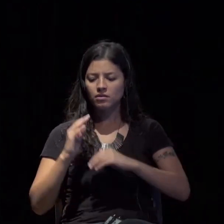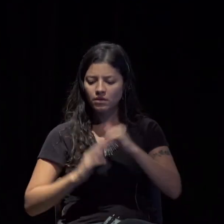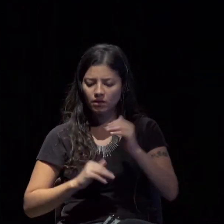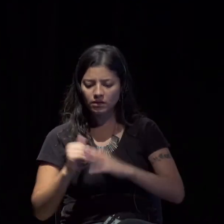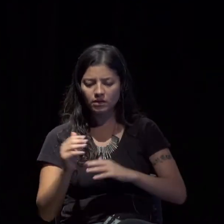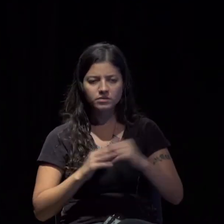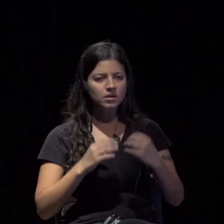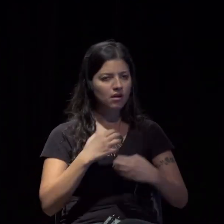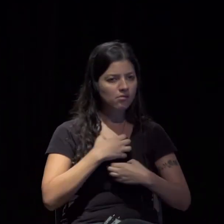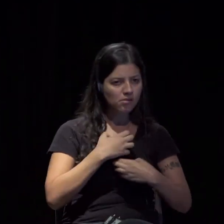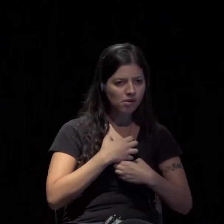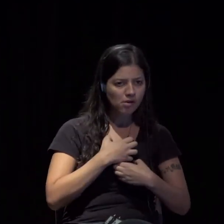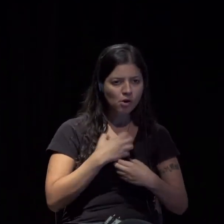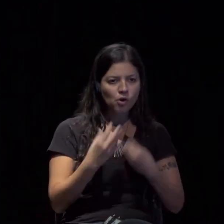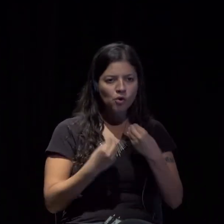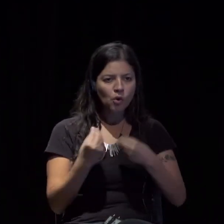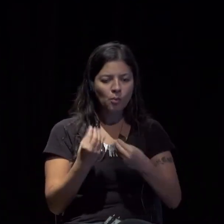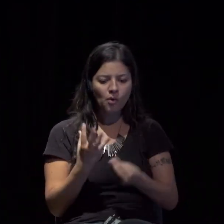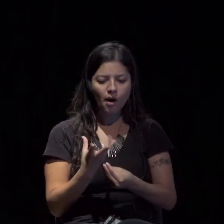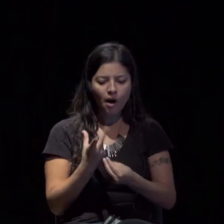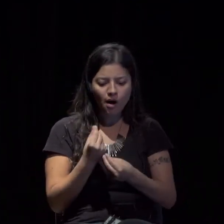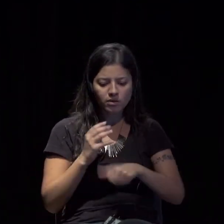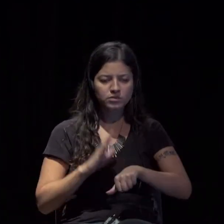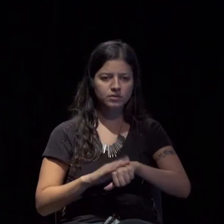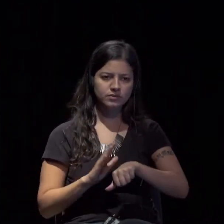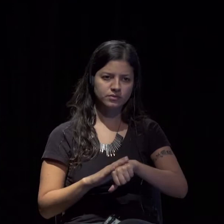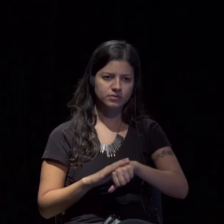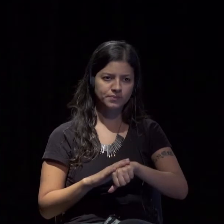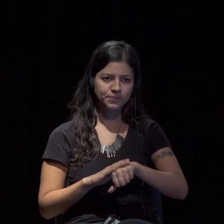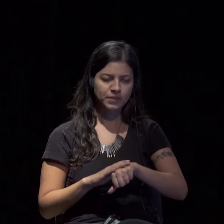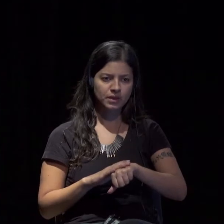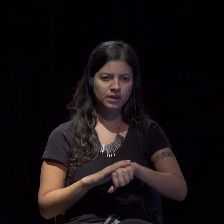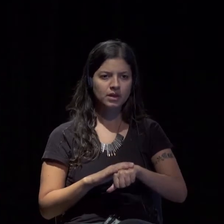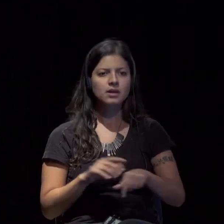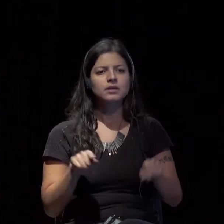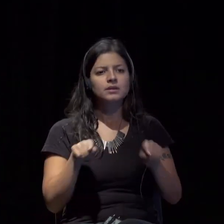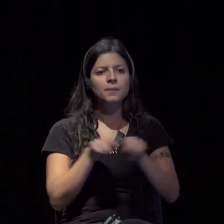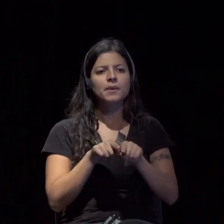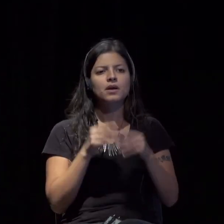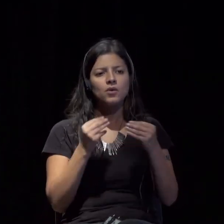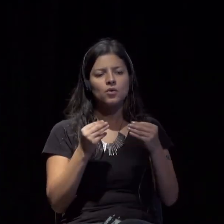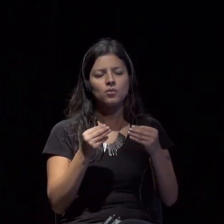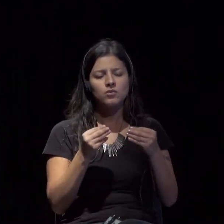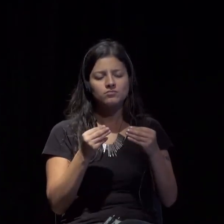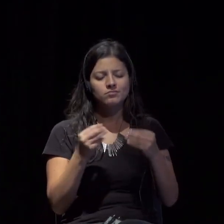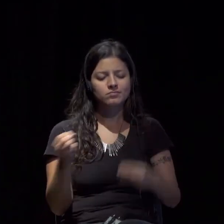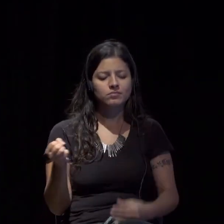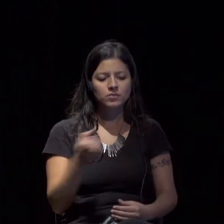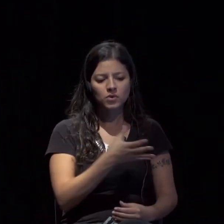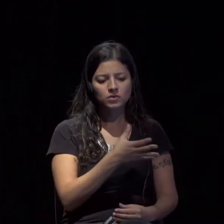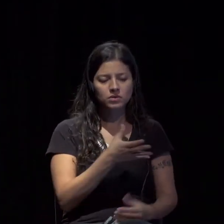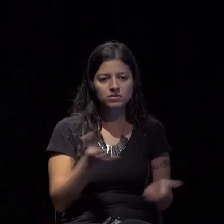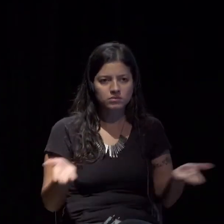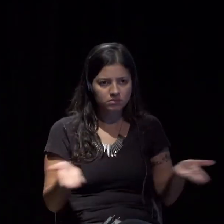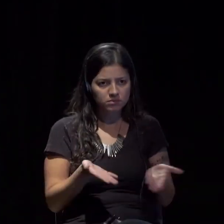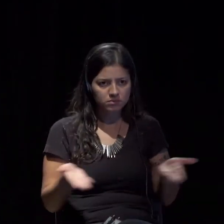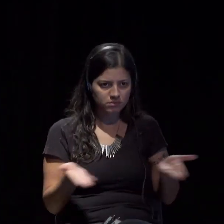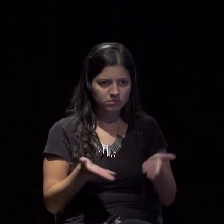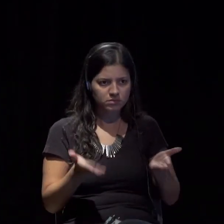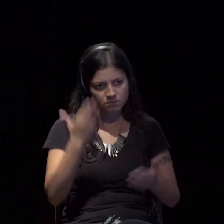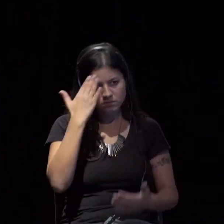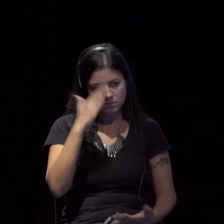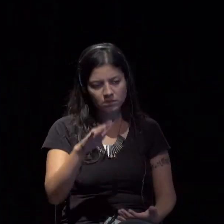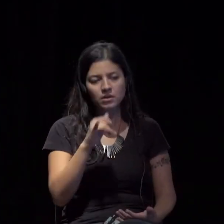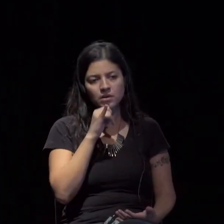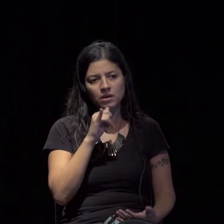and experience gained from the encounter with European modernism. As with Sankofa cultural ideology, post-colonial